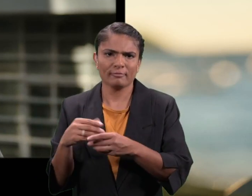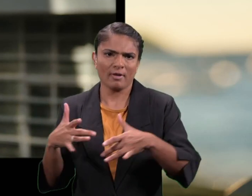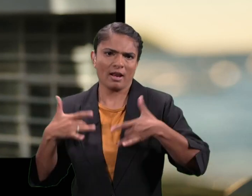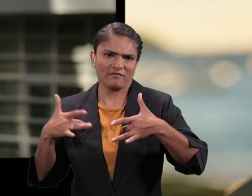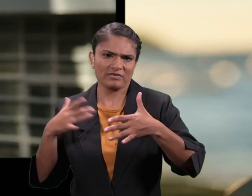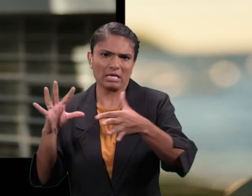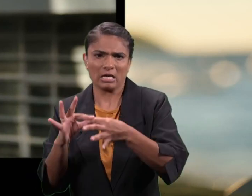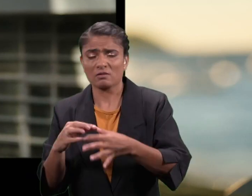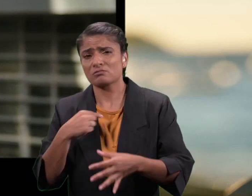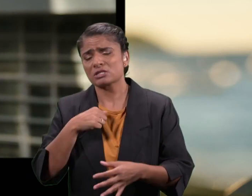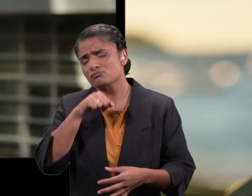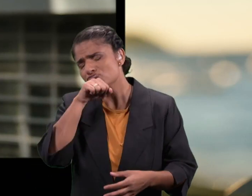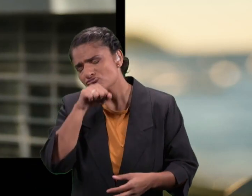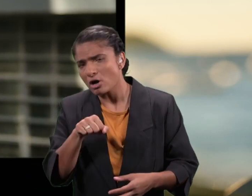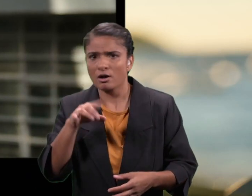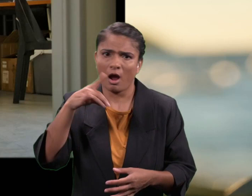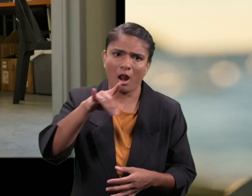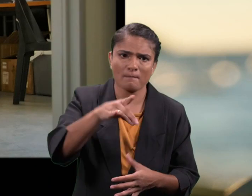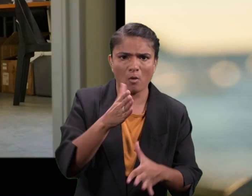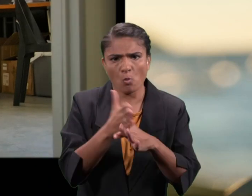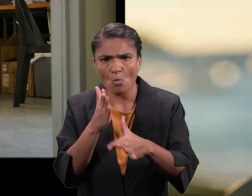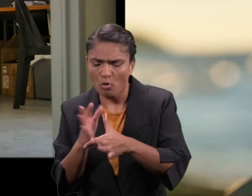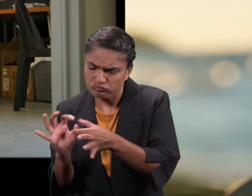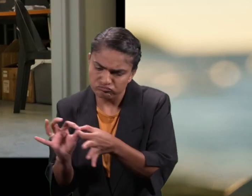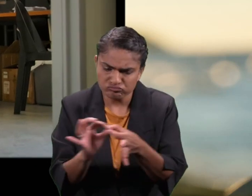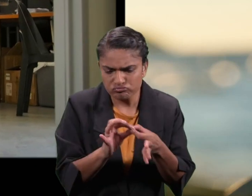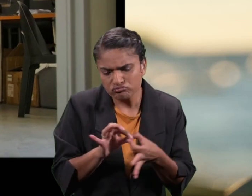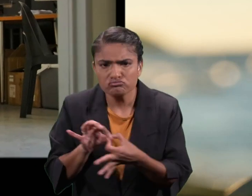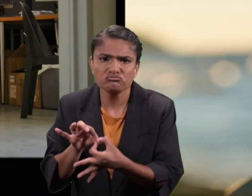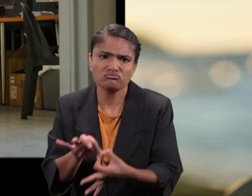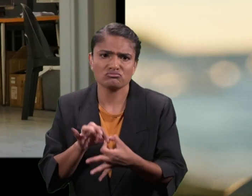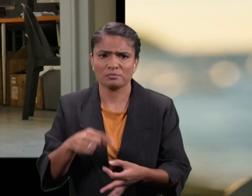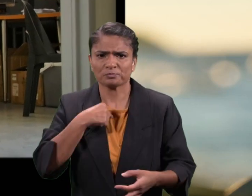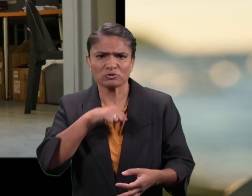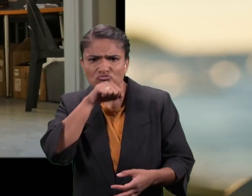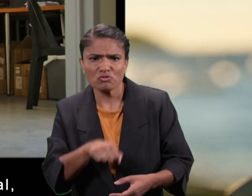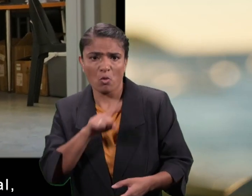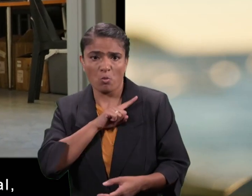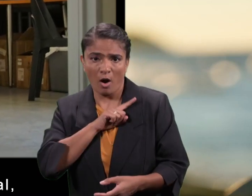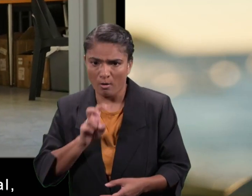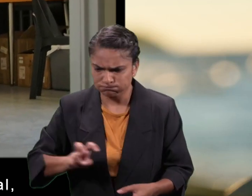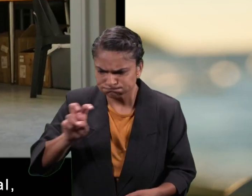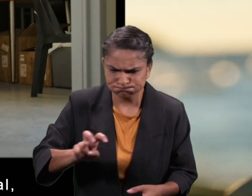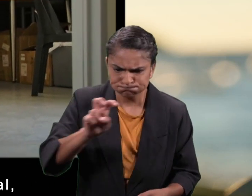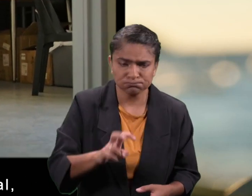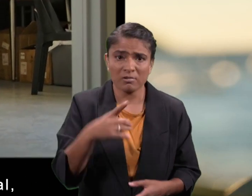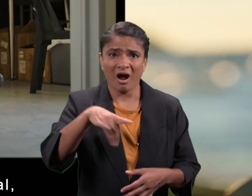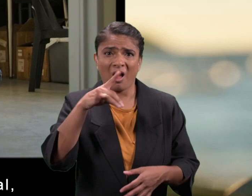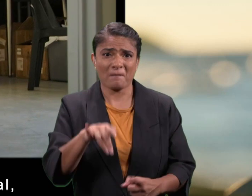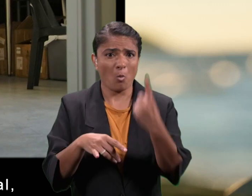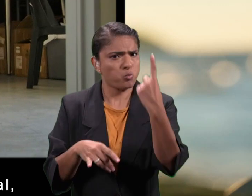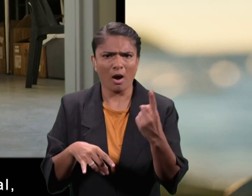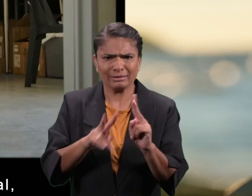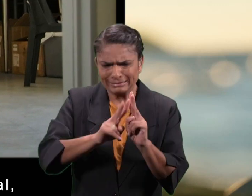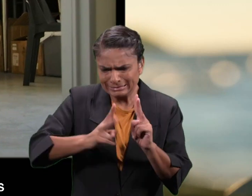And I like to work with animals if possible. I think it's fun and it's interesting for me to work with more than one